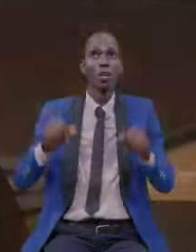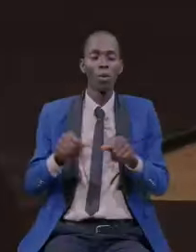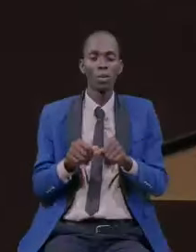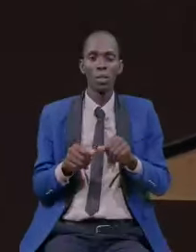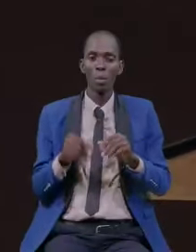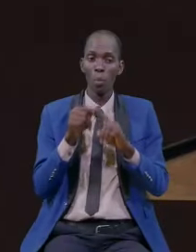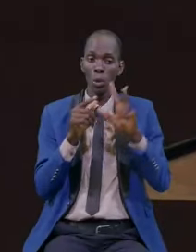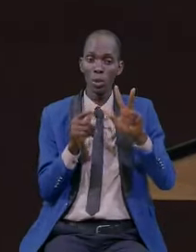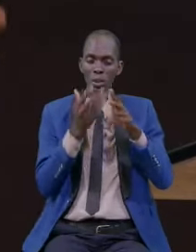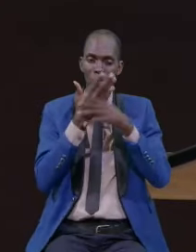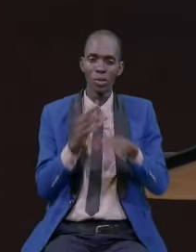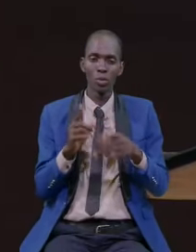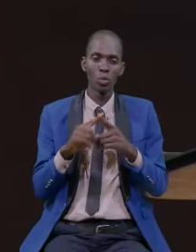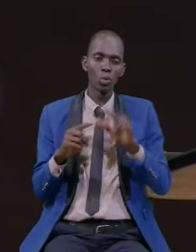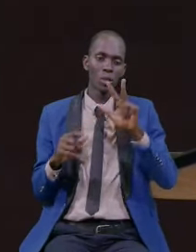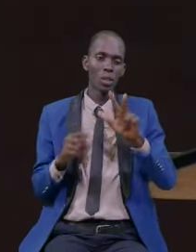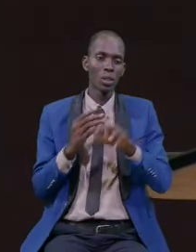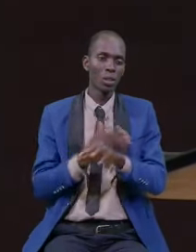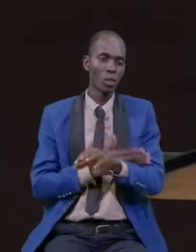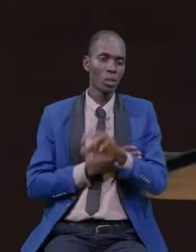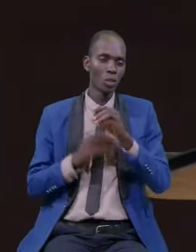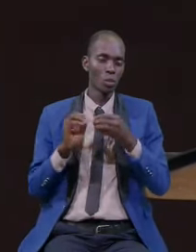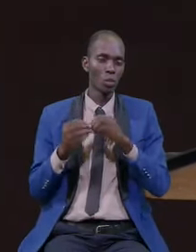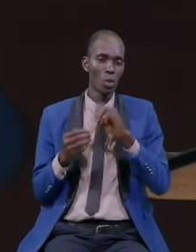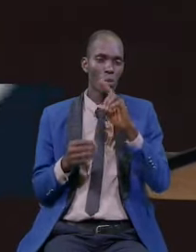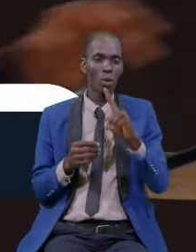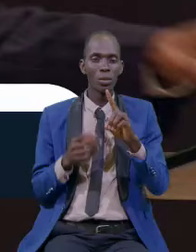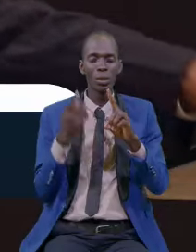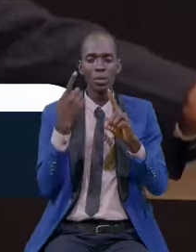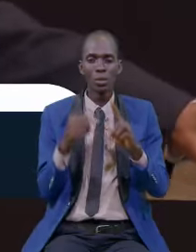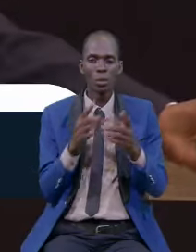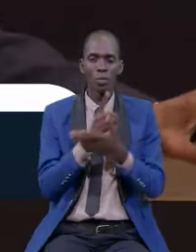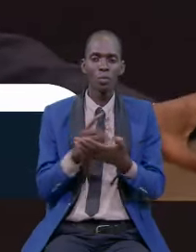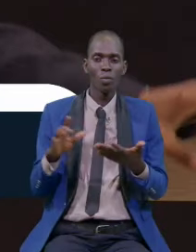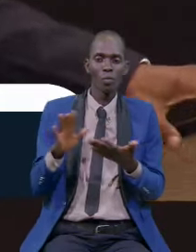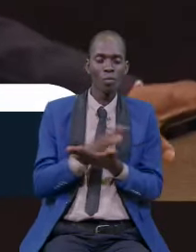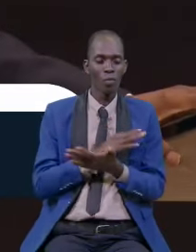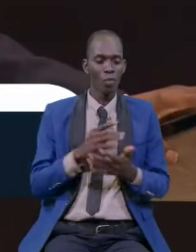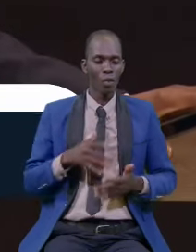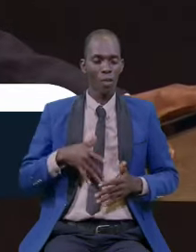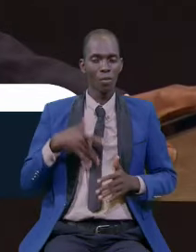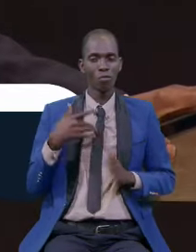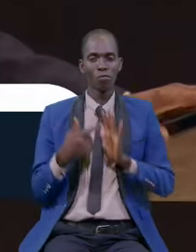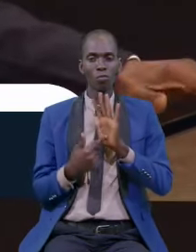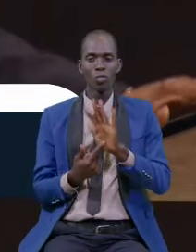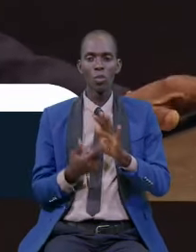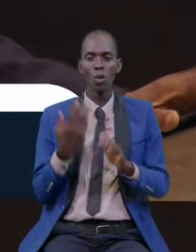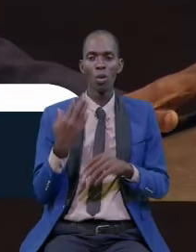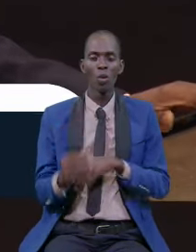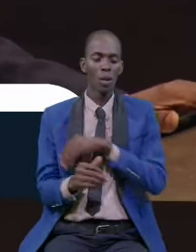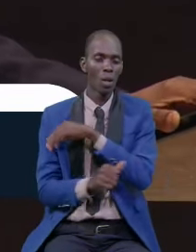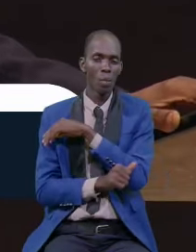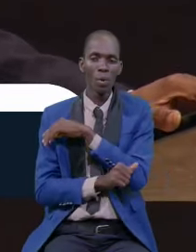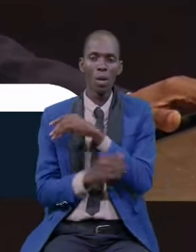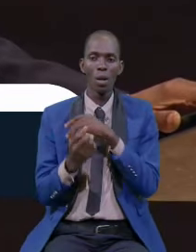one, the supreme expression of Abraham's work of